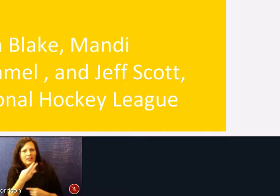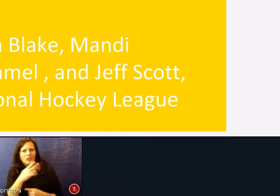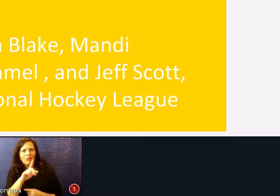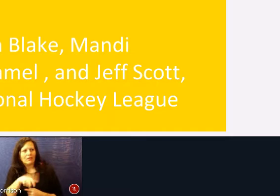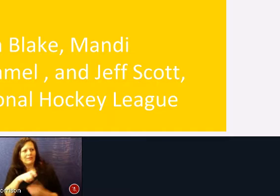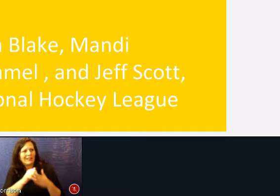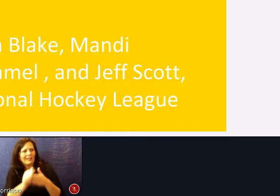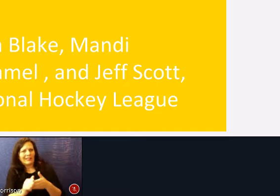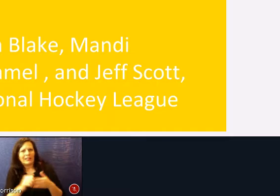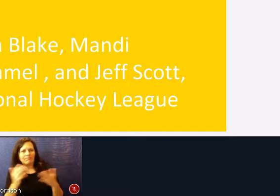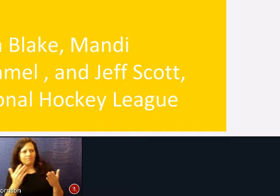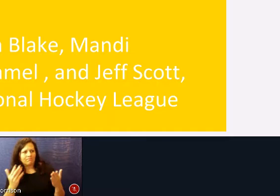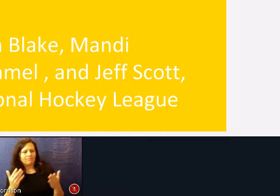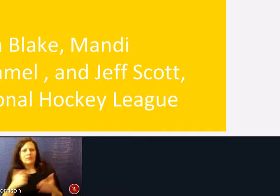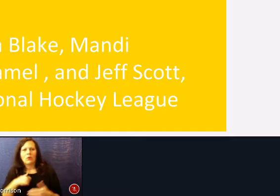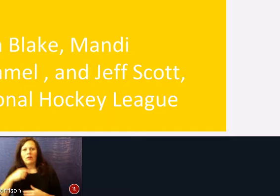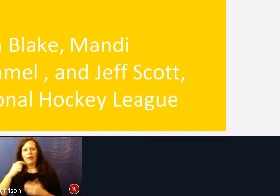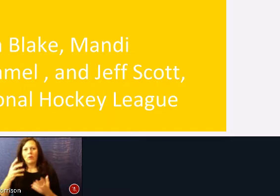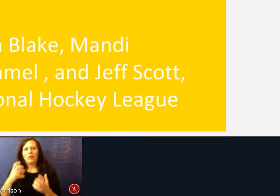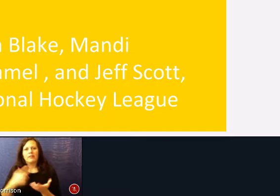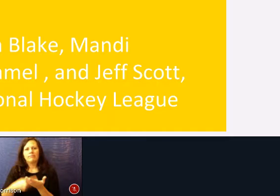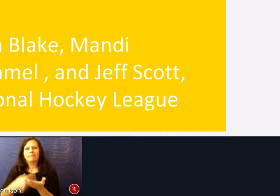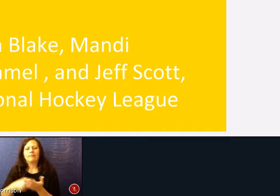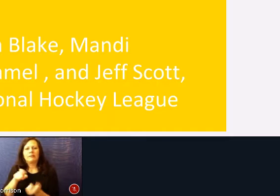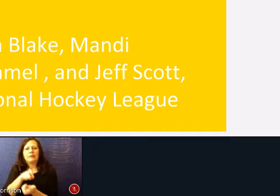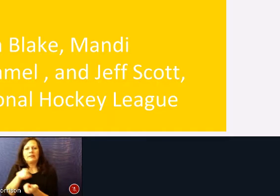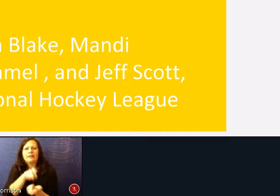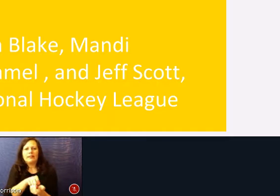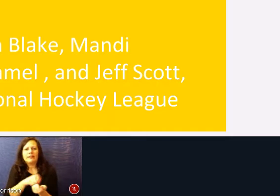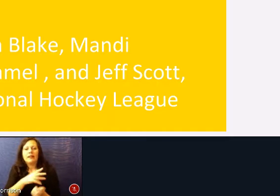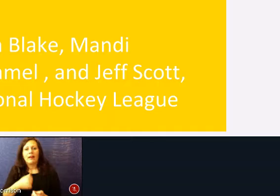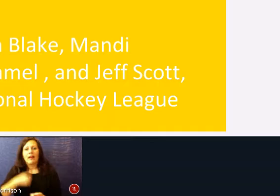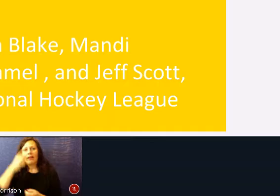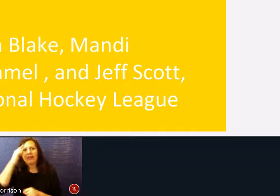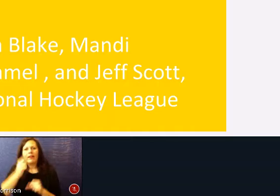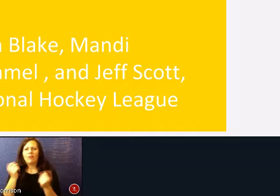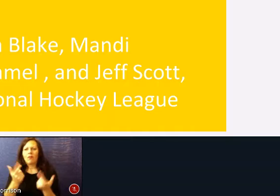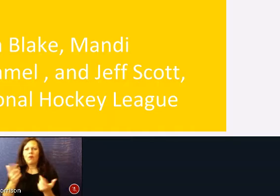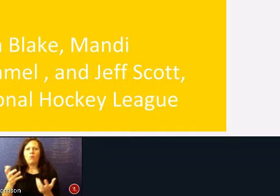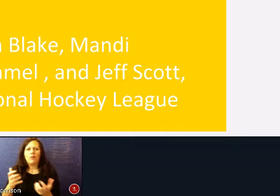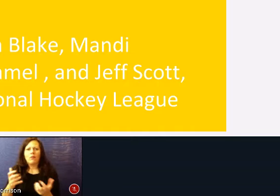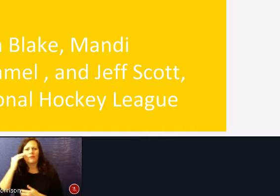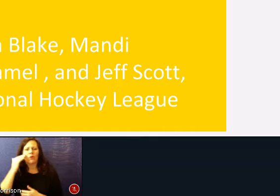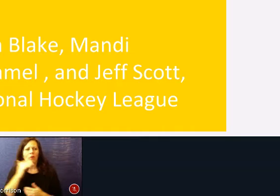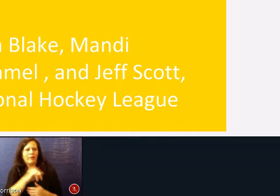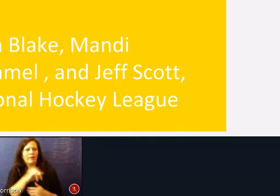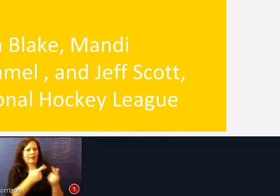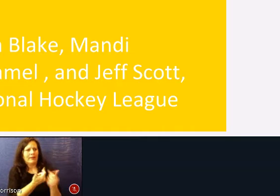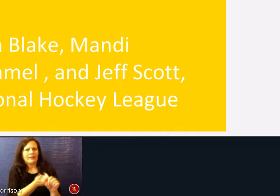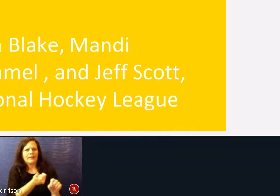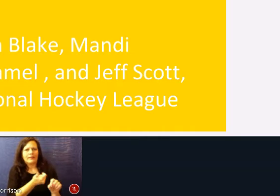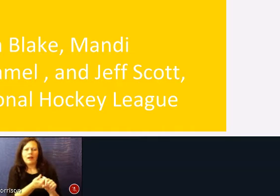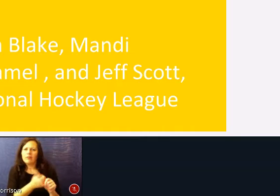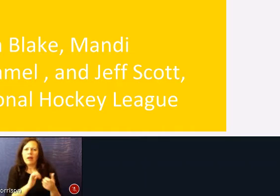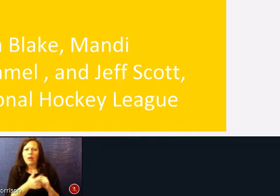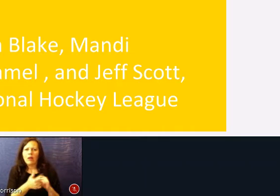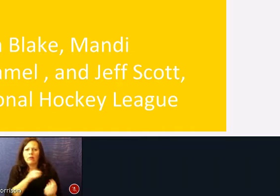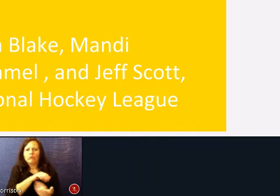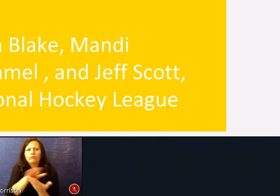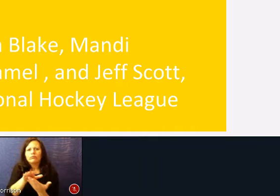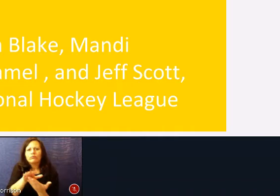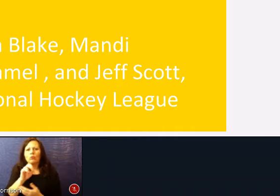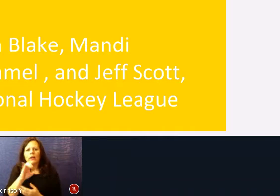specifics today, I think everyone would love to learn where is the league at on the issue of racial discrimination? What are some of the objectives